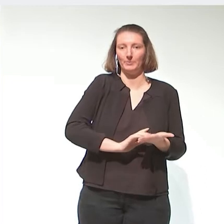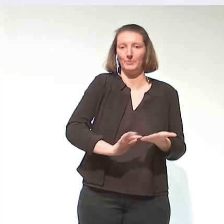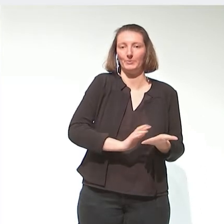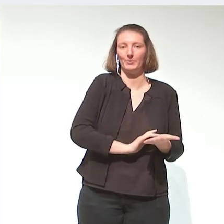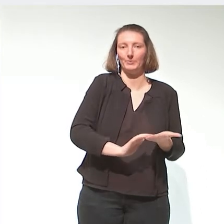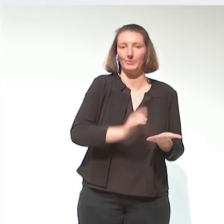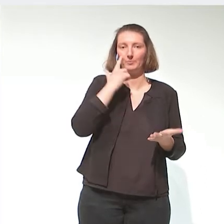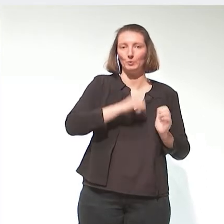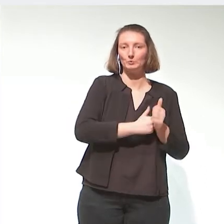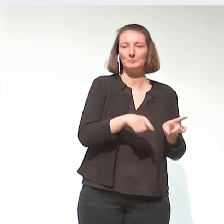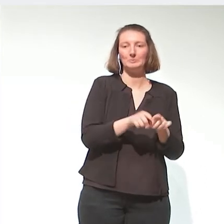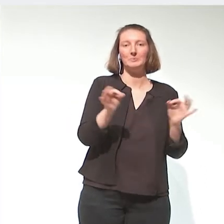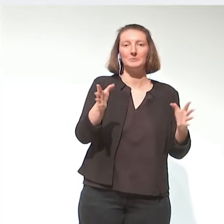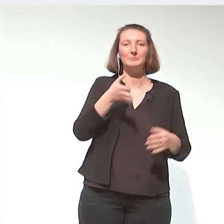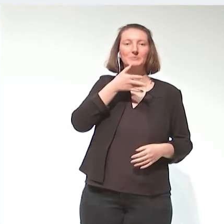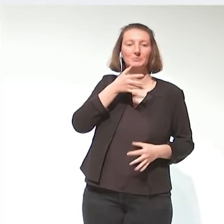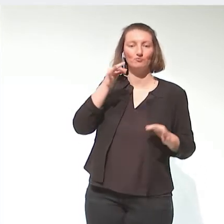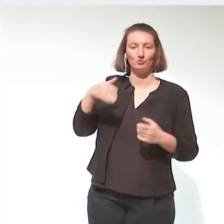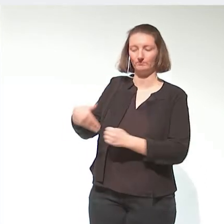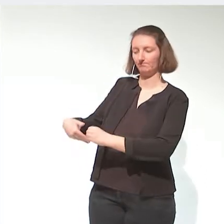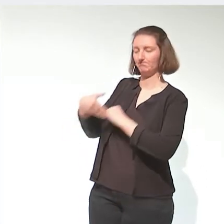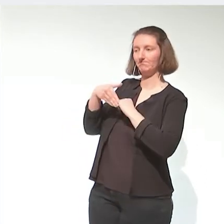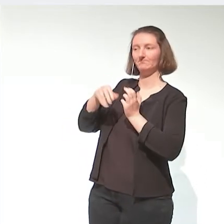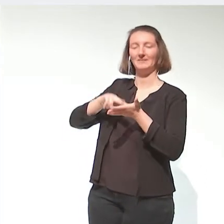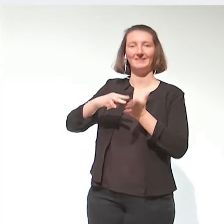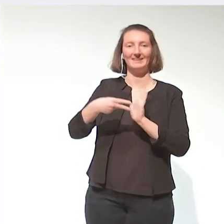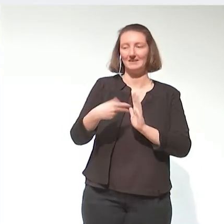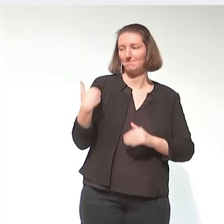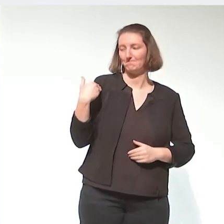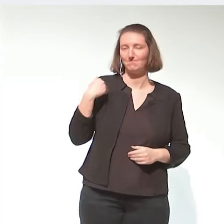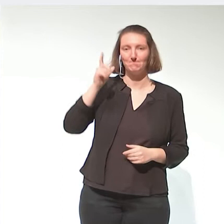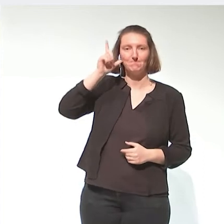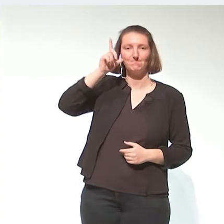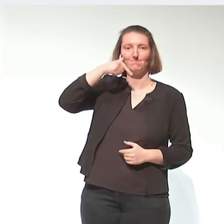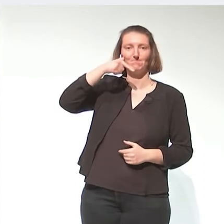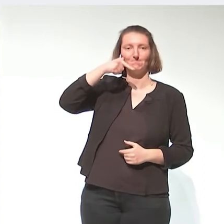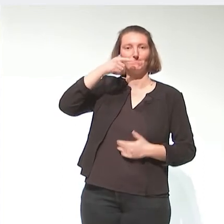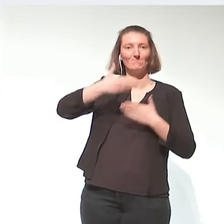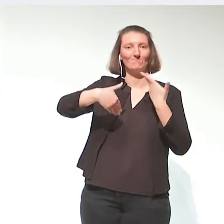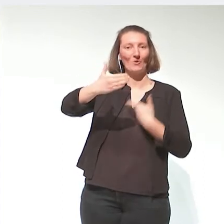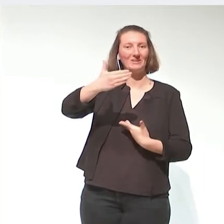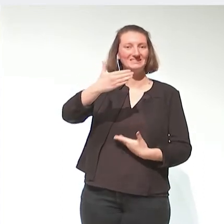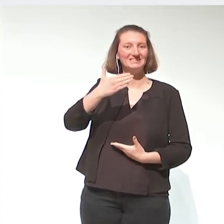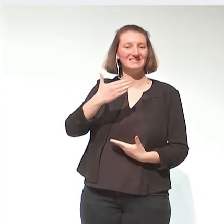and reorganized the microphones. Thank you very much for such a quick response.